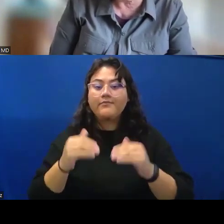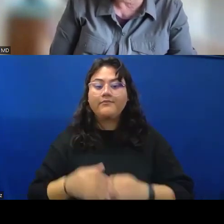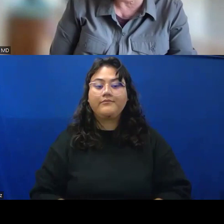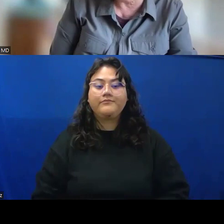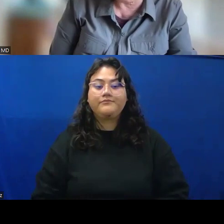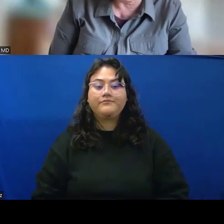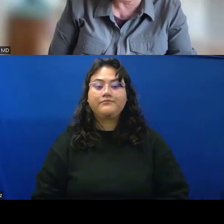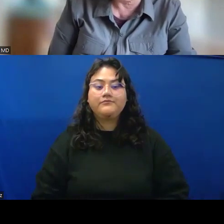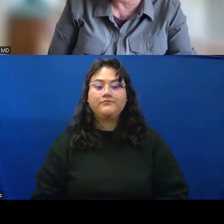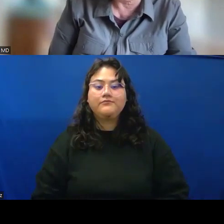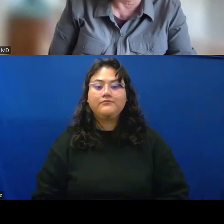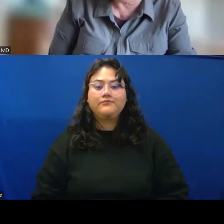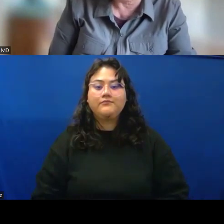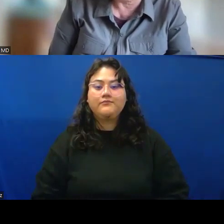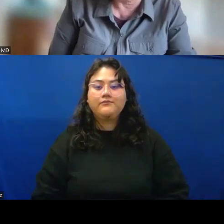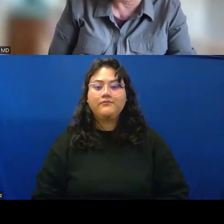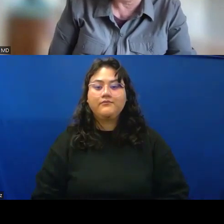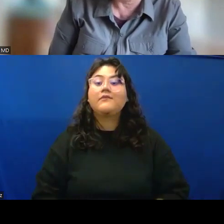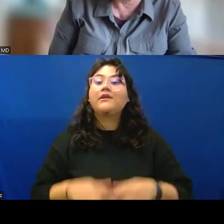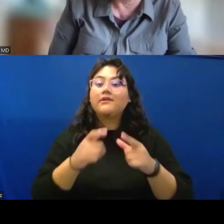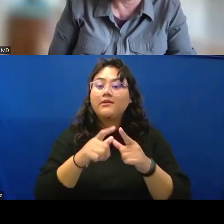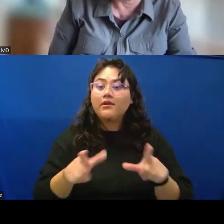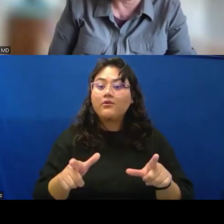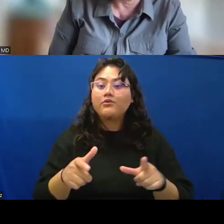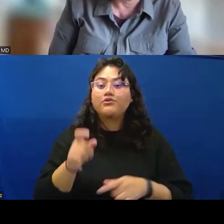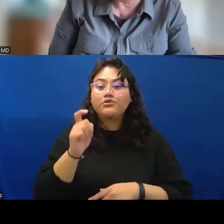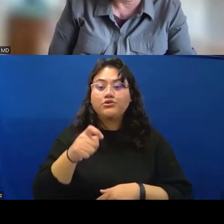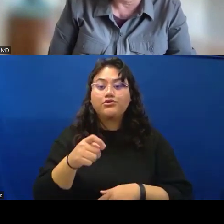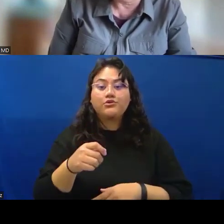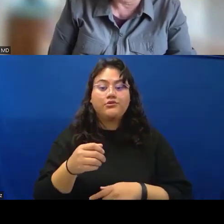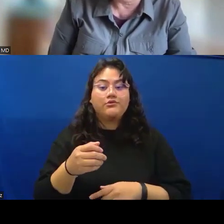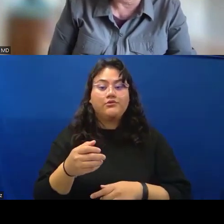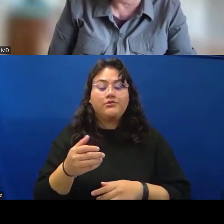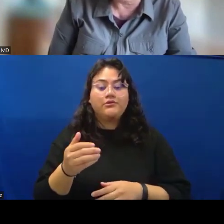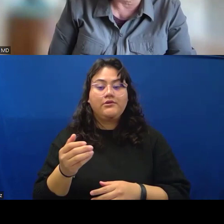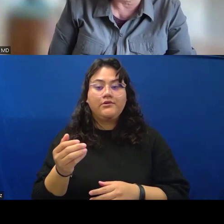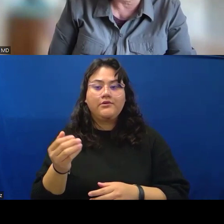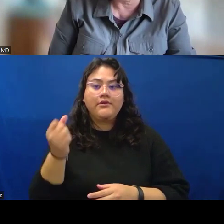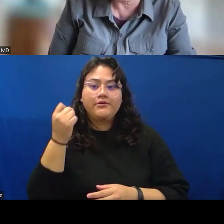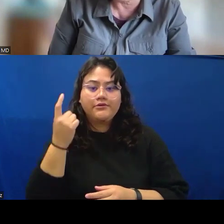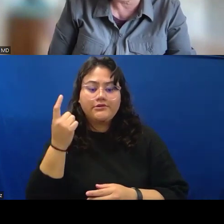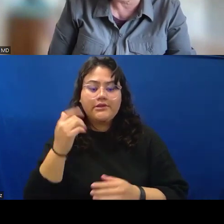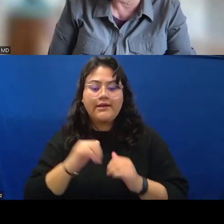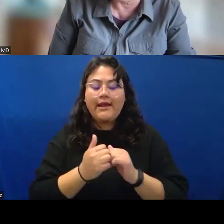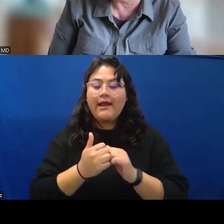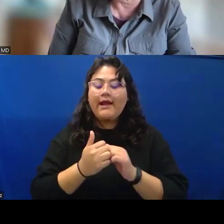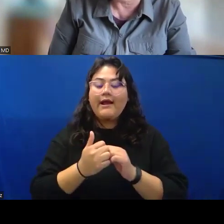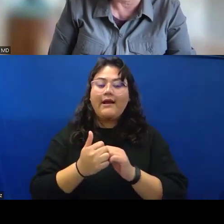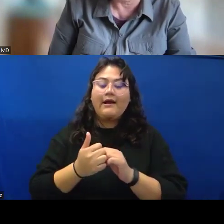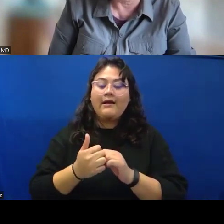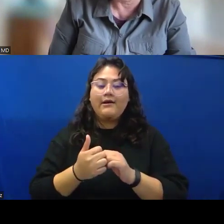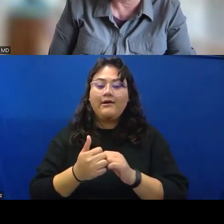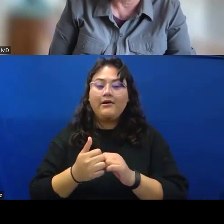Language should recognize the inherent value in each individual and mitigate the harm perpetrated